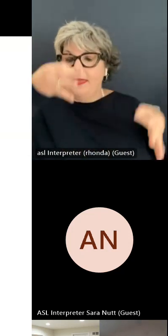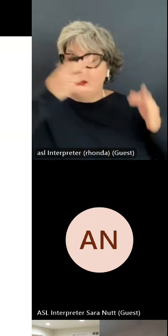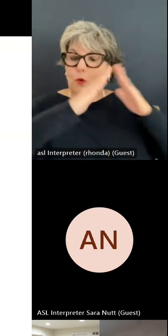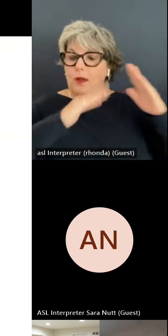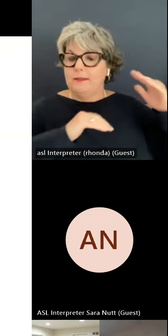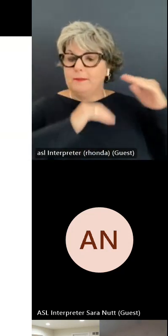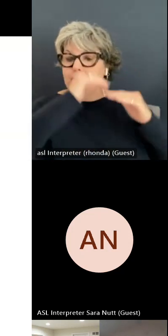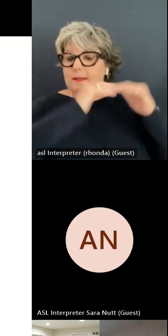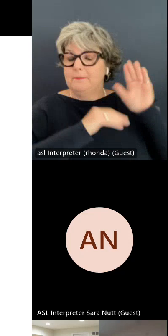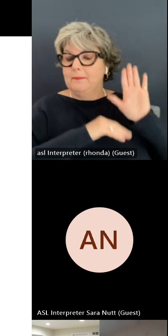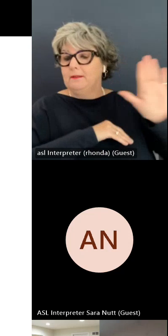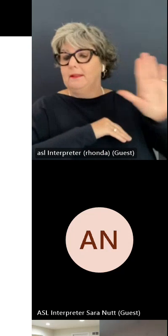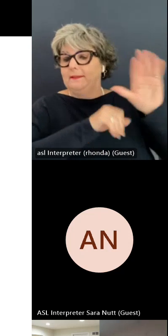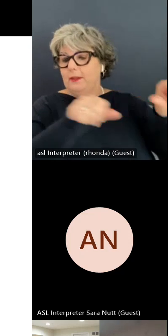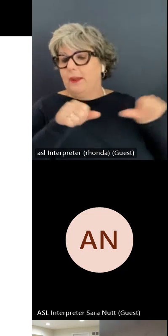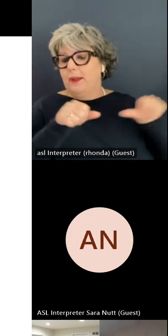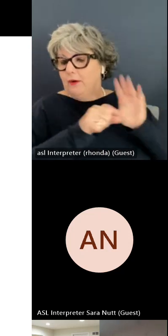is under construction.